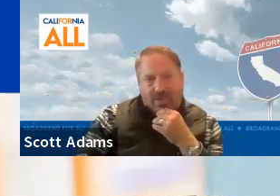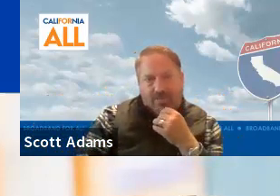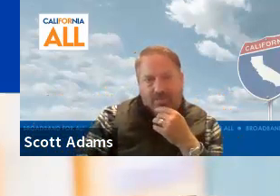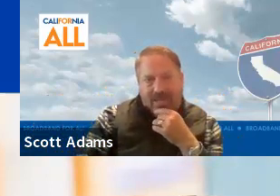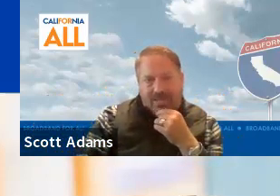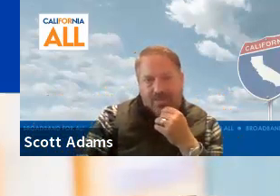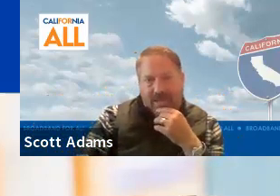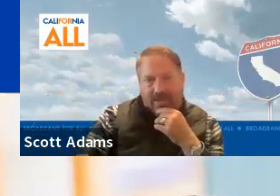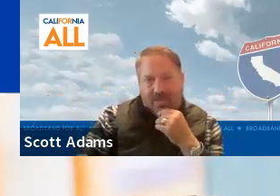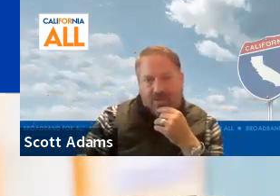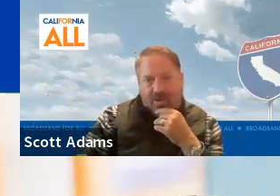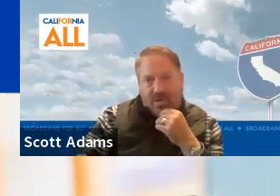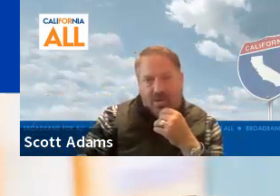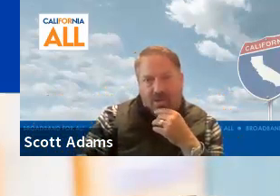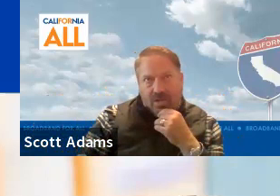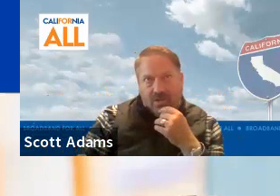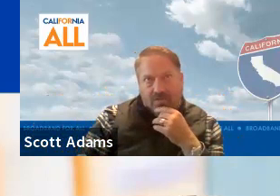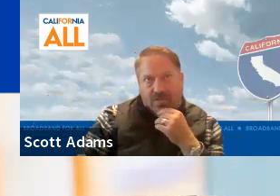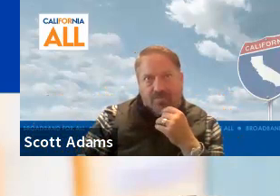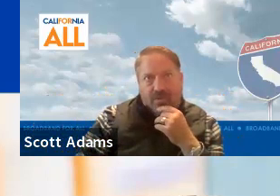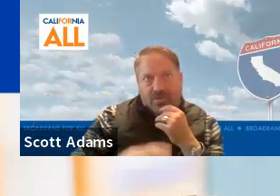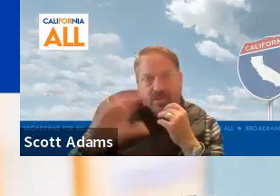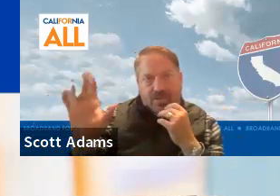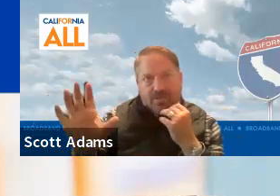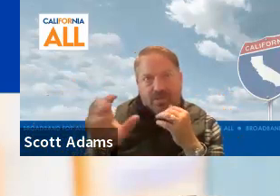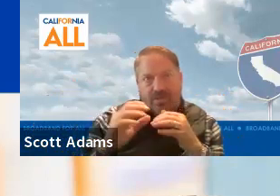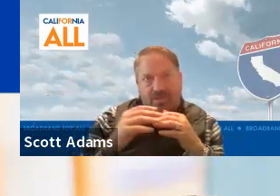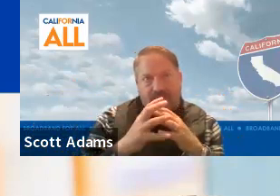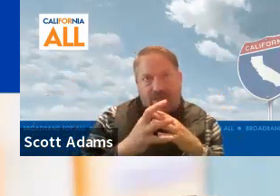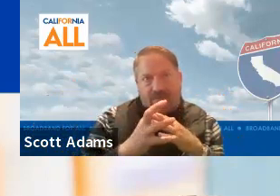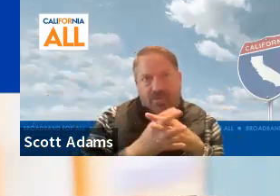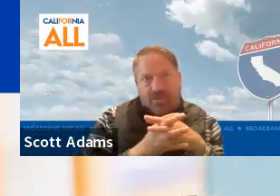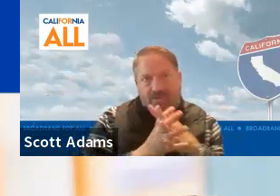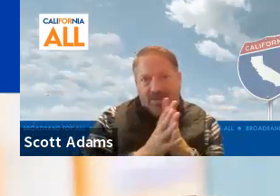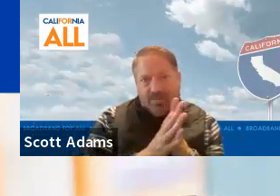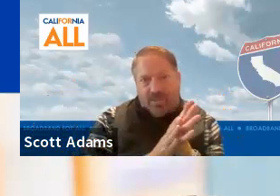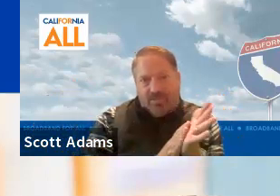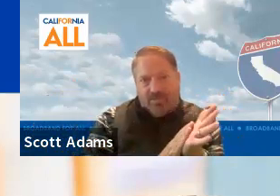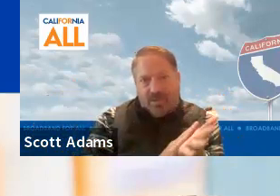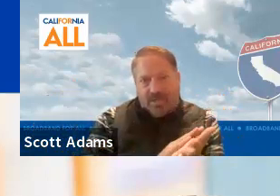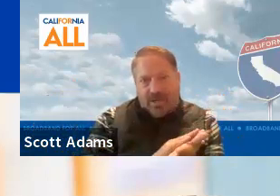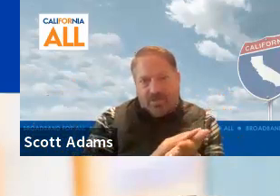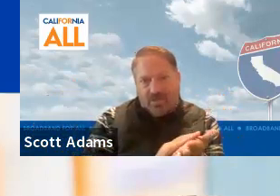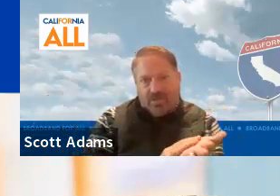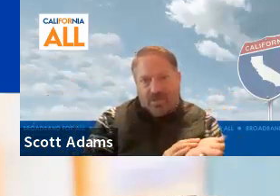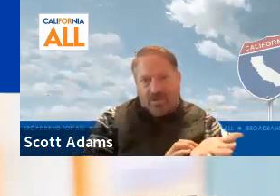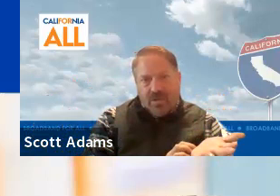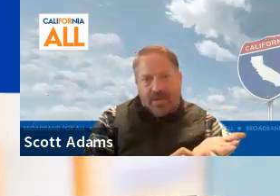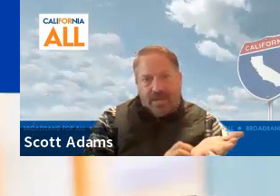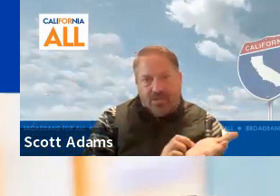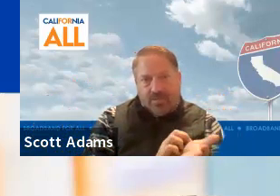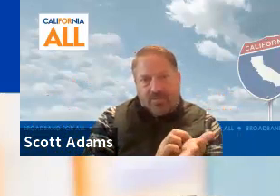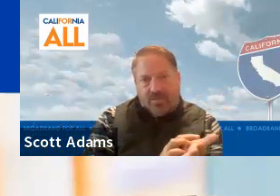that really makes an impact. There are some folks, just for instance, in California, there's 5.8 million households that